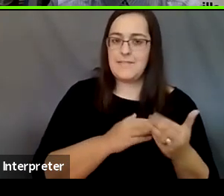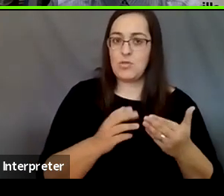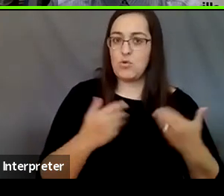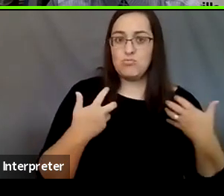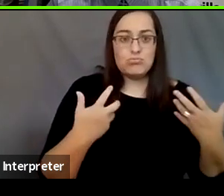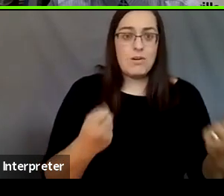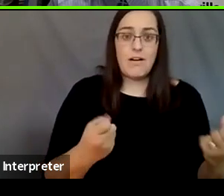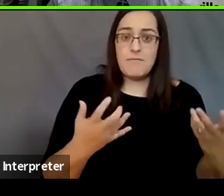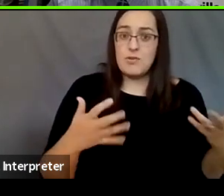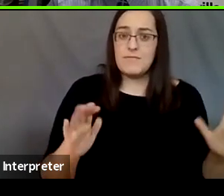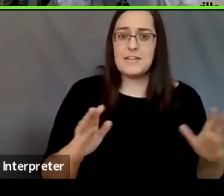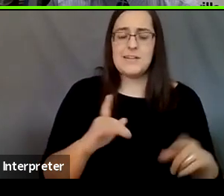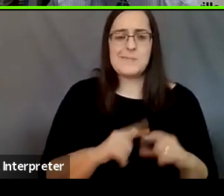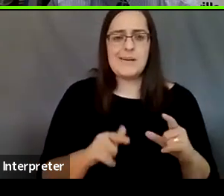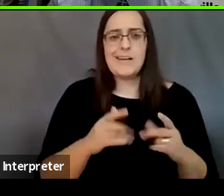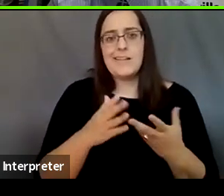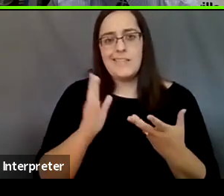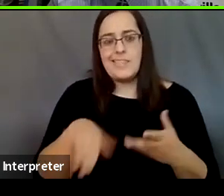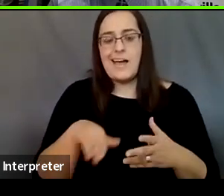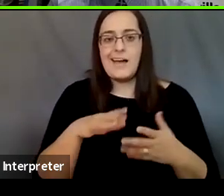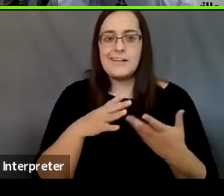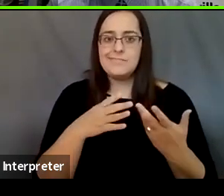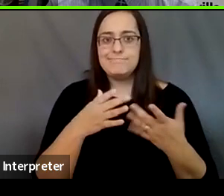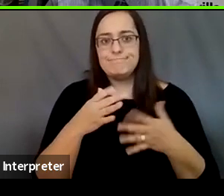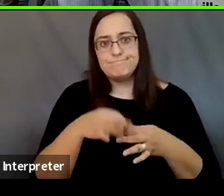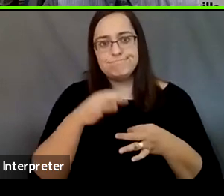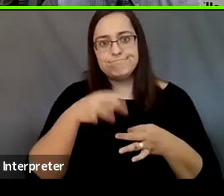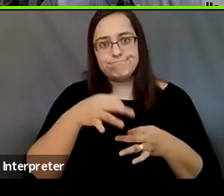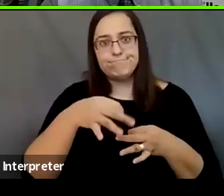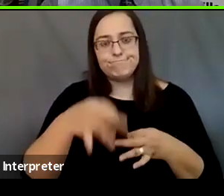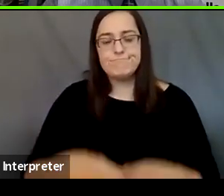recovered from the virus but have these ongoing symptoms.